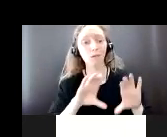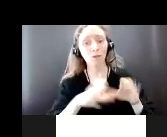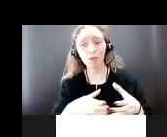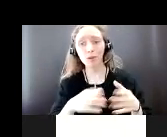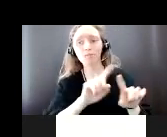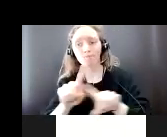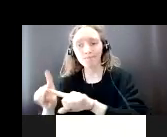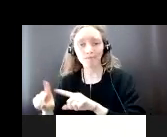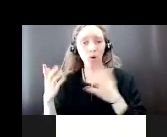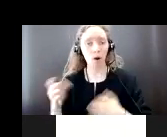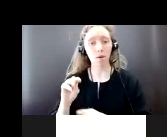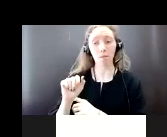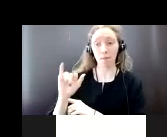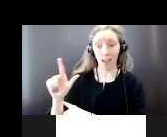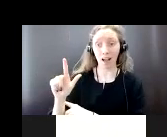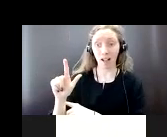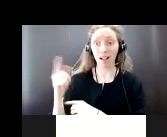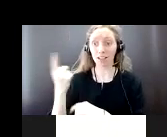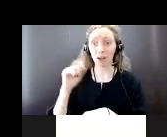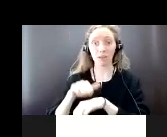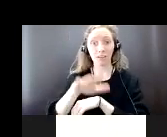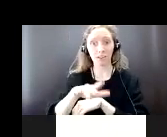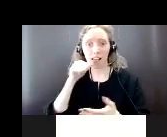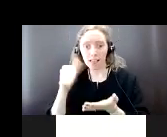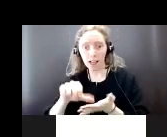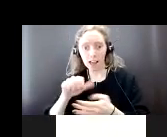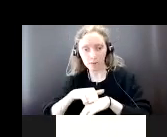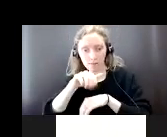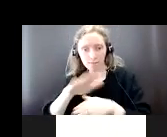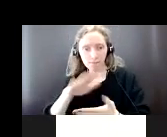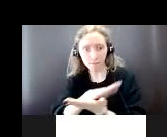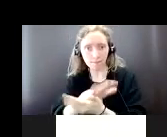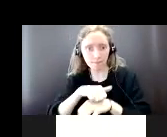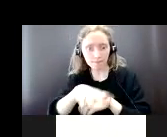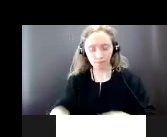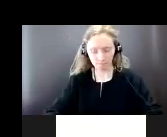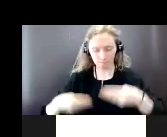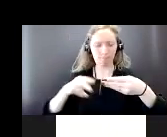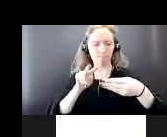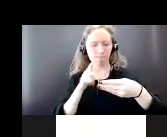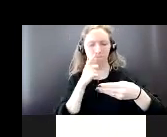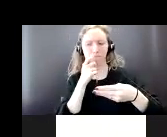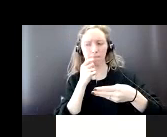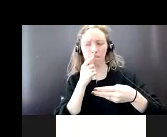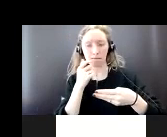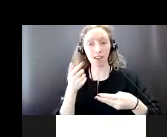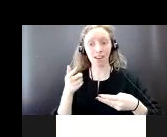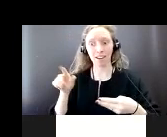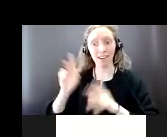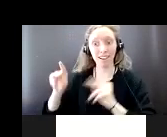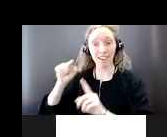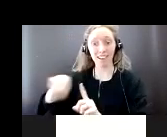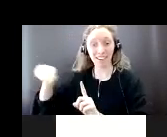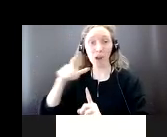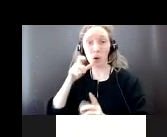So different ways that these fraudsters are out there to try and tempt us, to get us to participate in something that really is not in